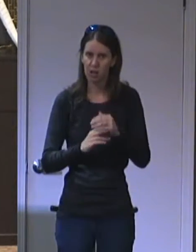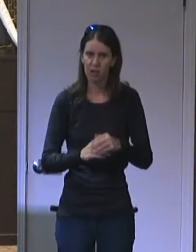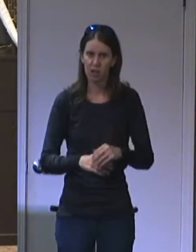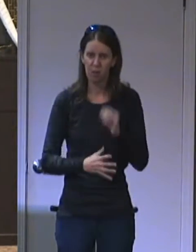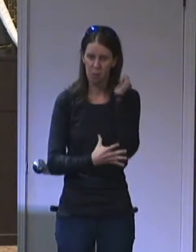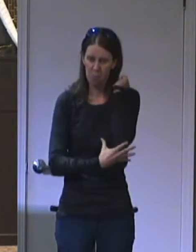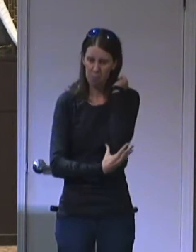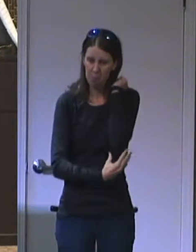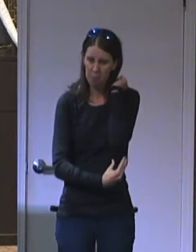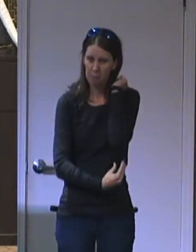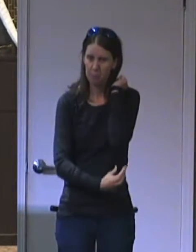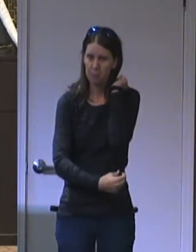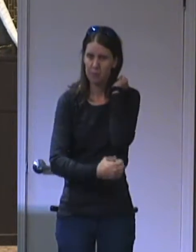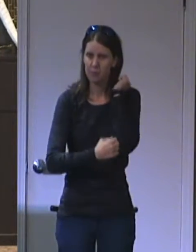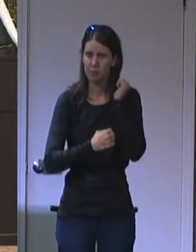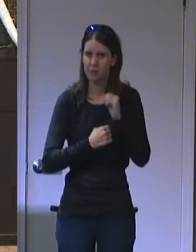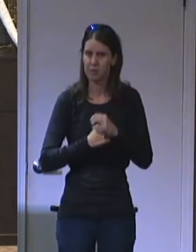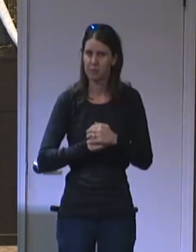low."